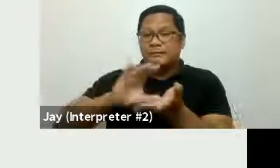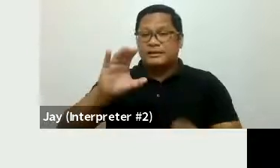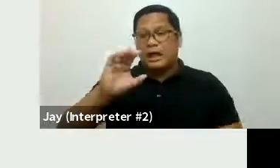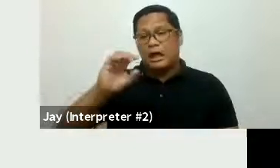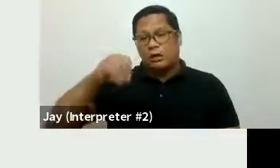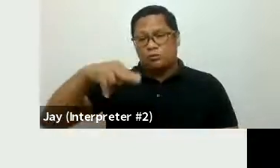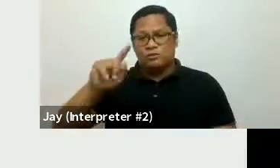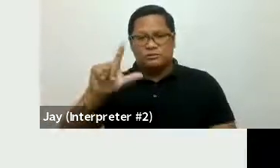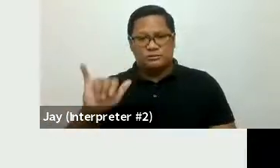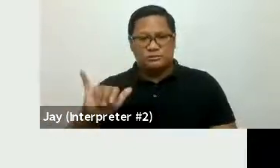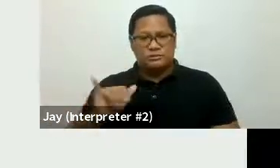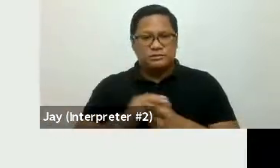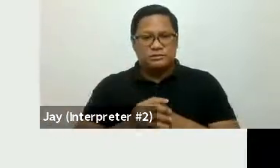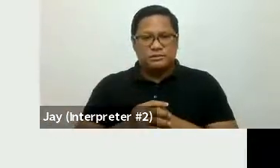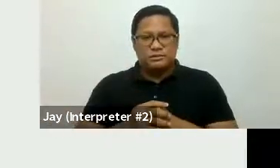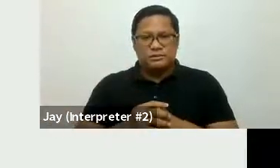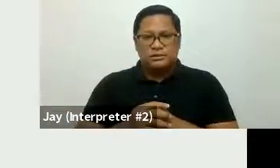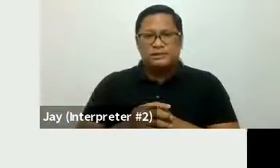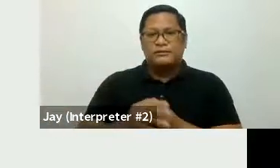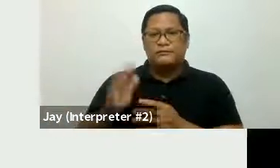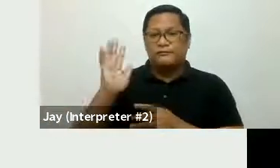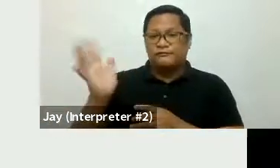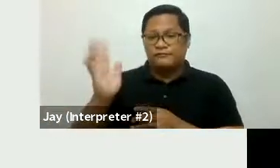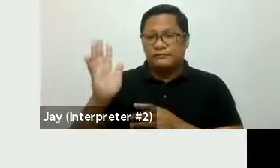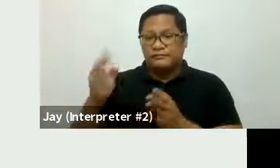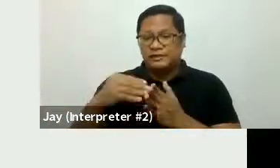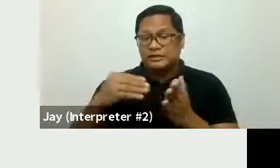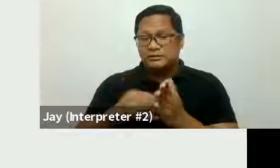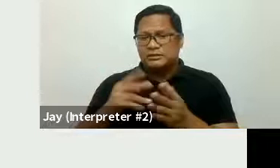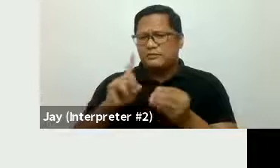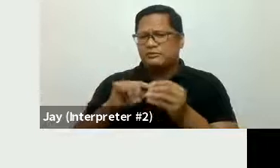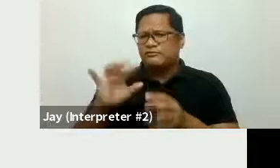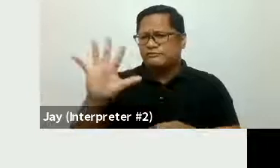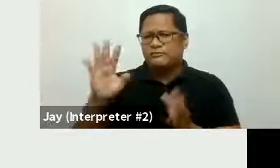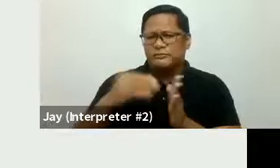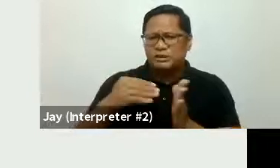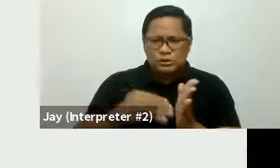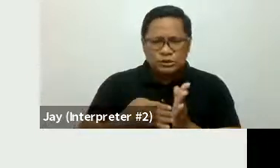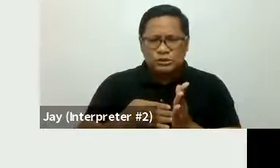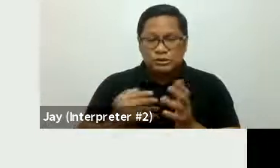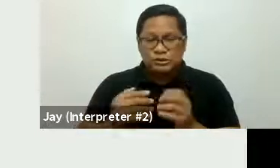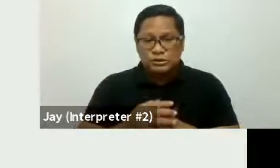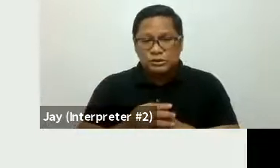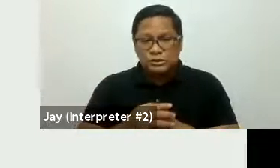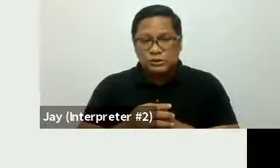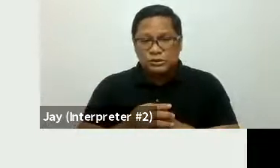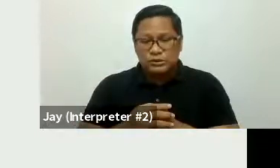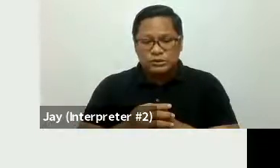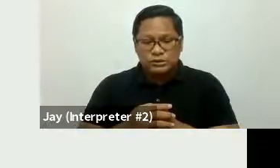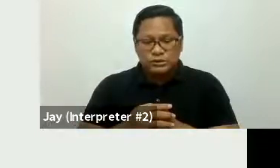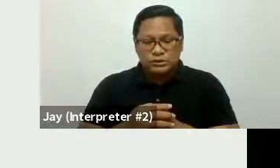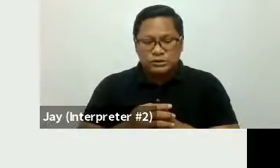billion here, around 45 billion is actually allotted or budgeted for